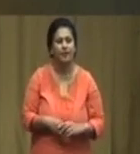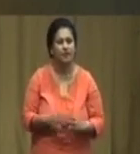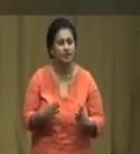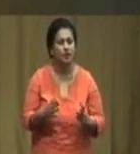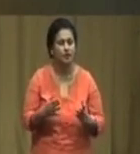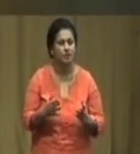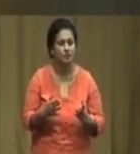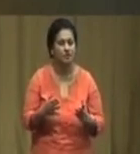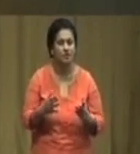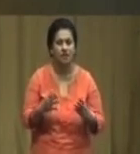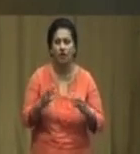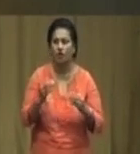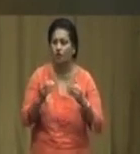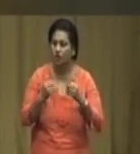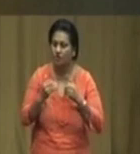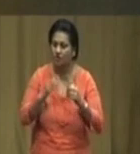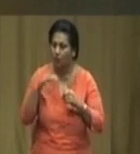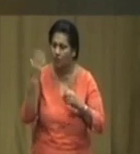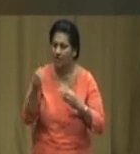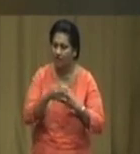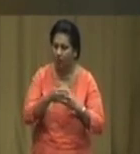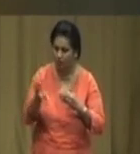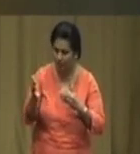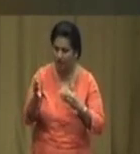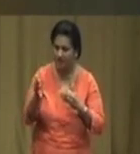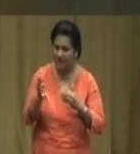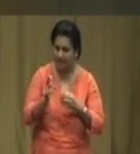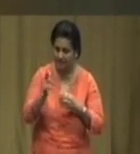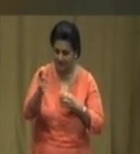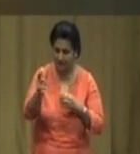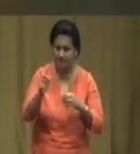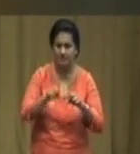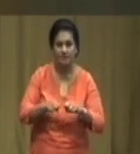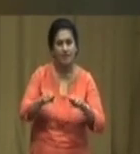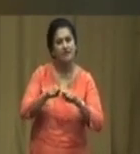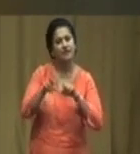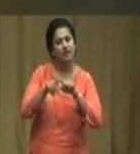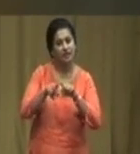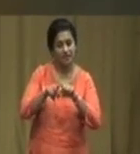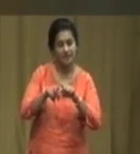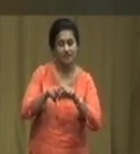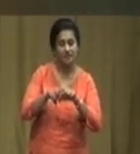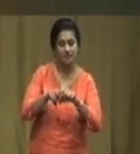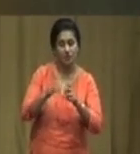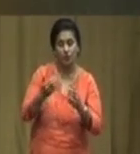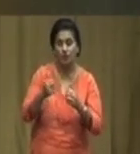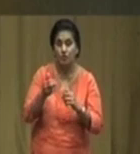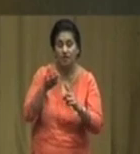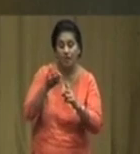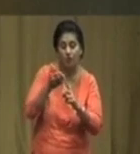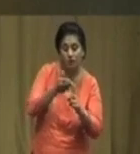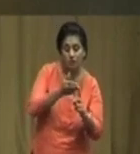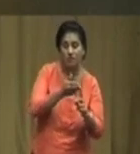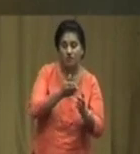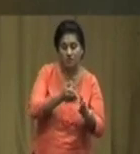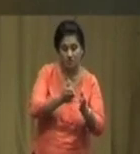has always been in the open and distance space, but I think following approaches that were appropriate to its circumstance